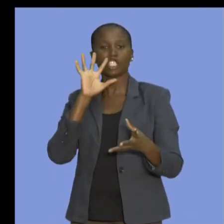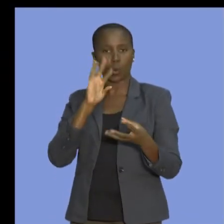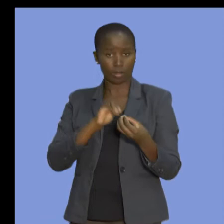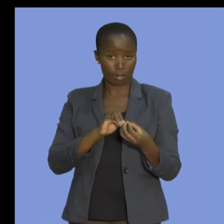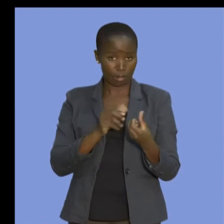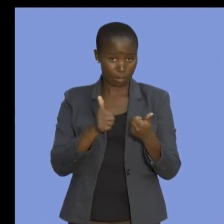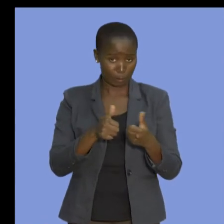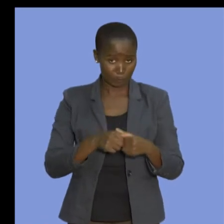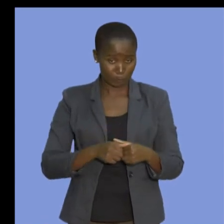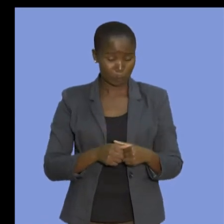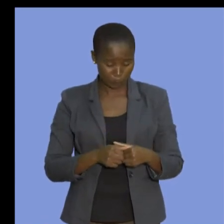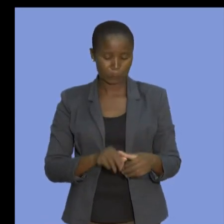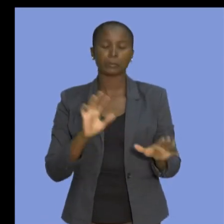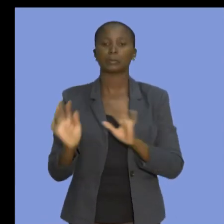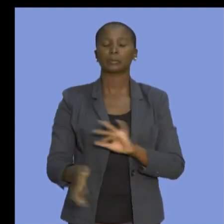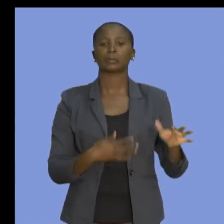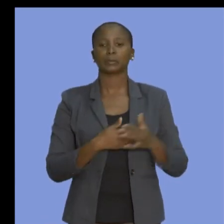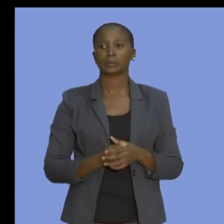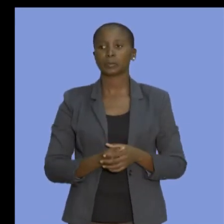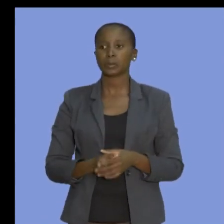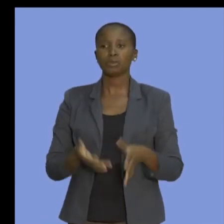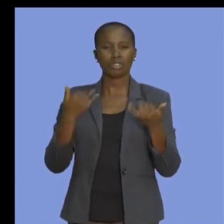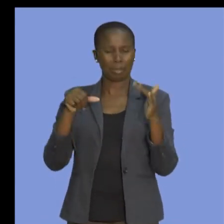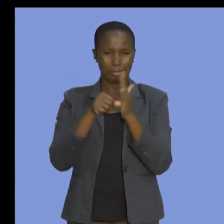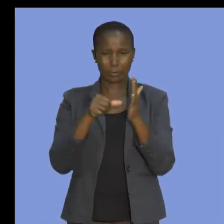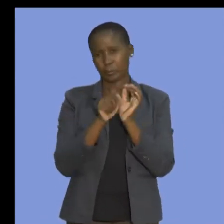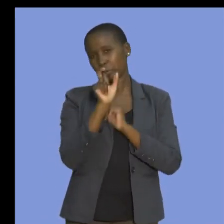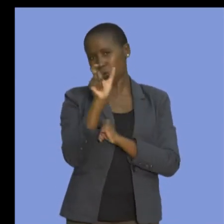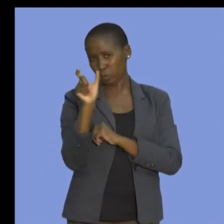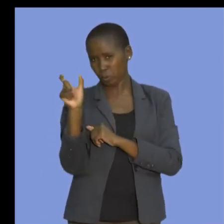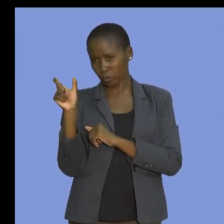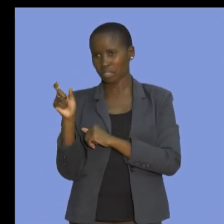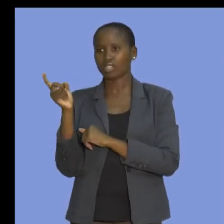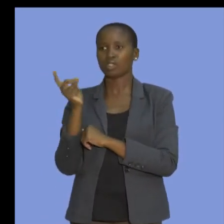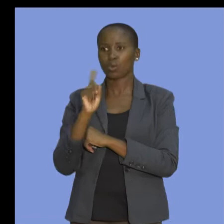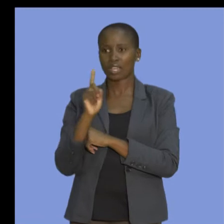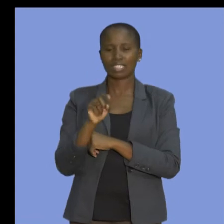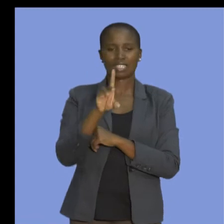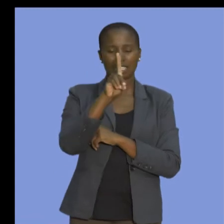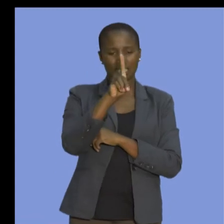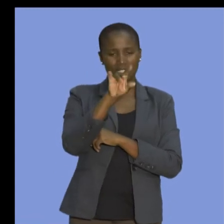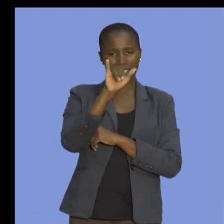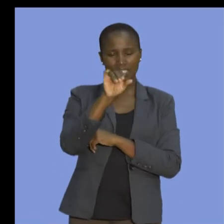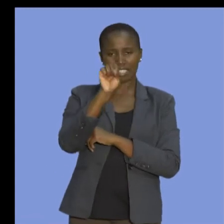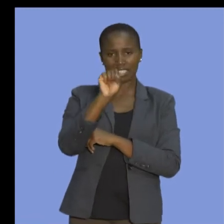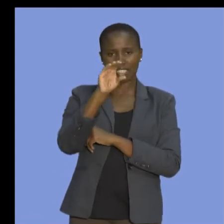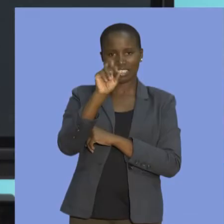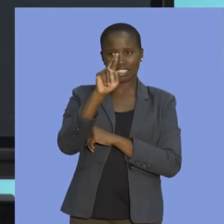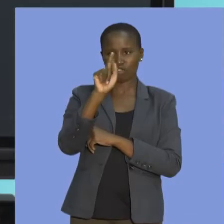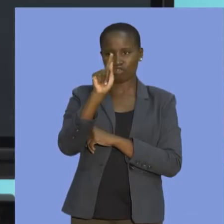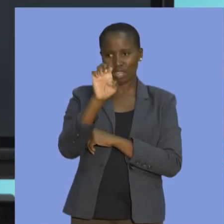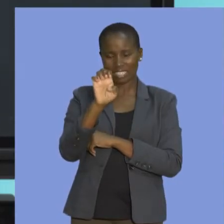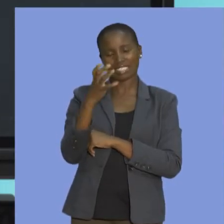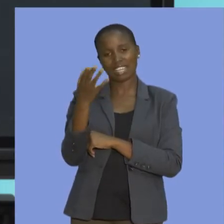Now, we're going to look at more keywords, which is discrete data and continuous data.